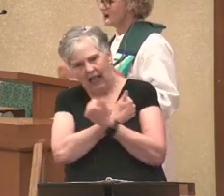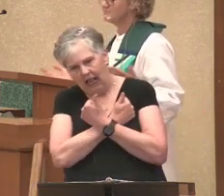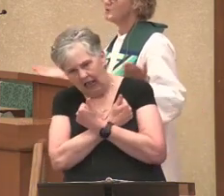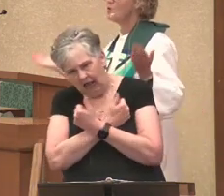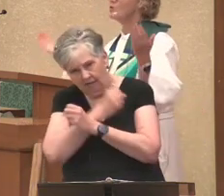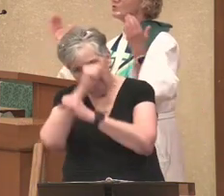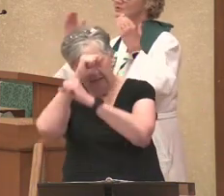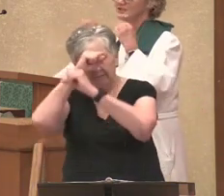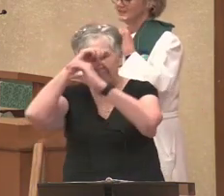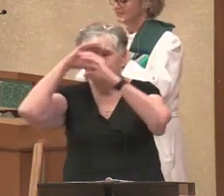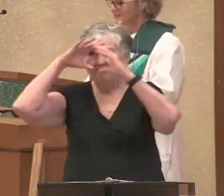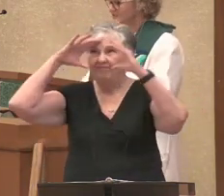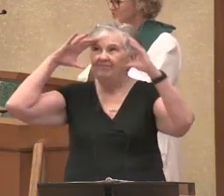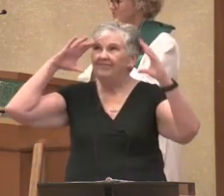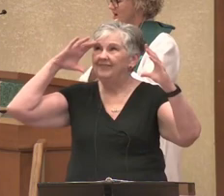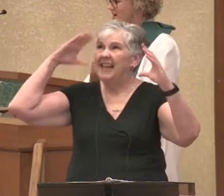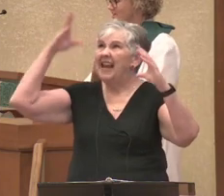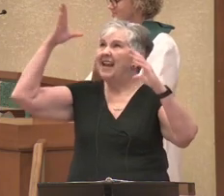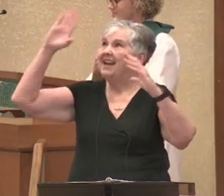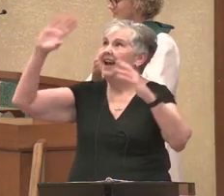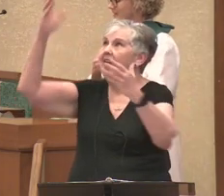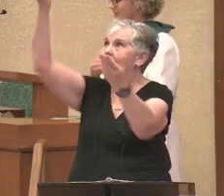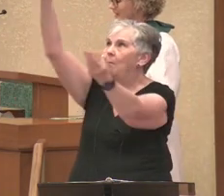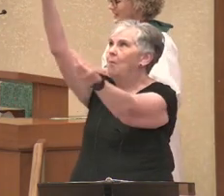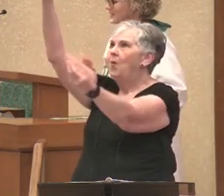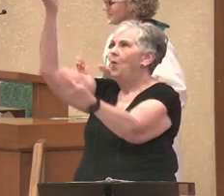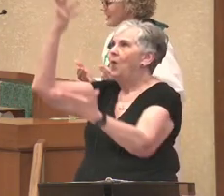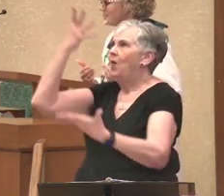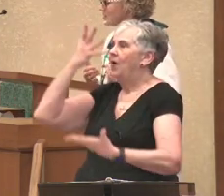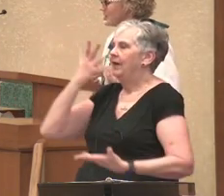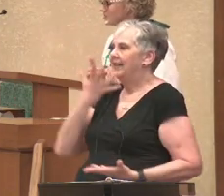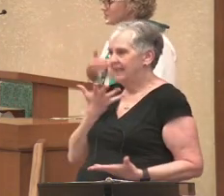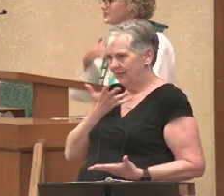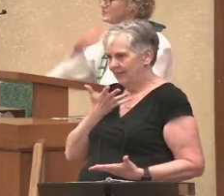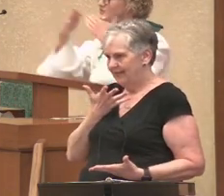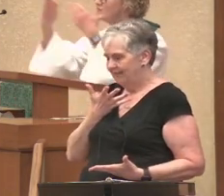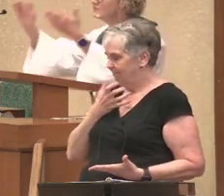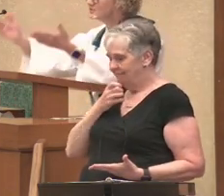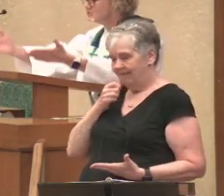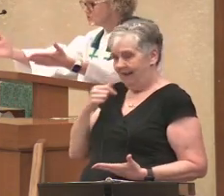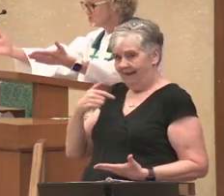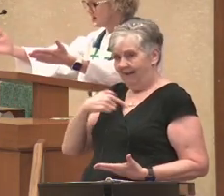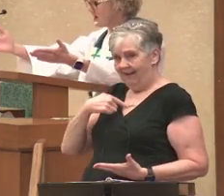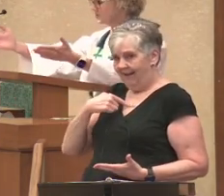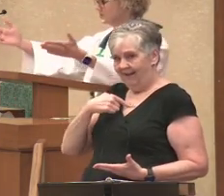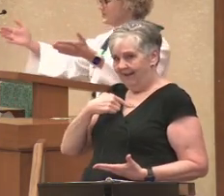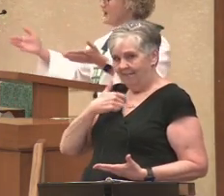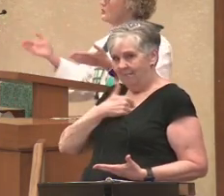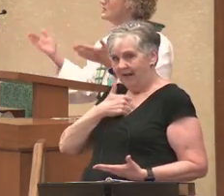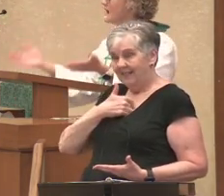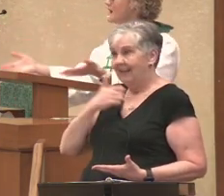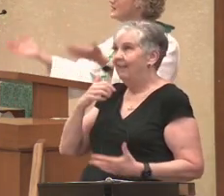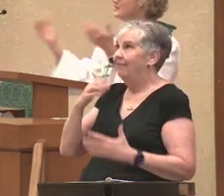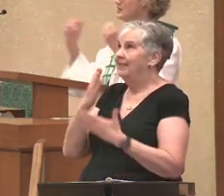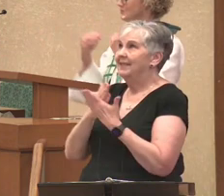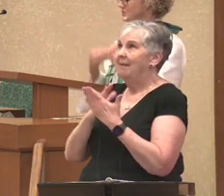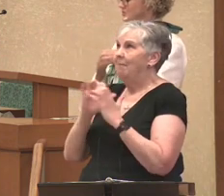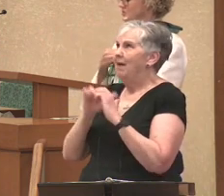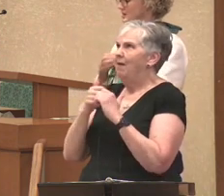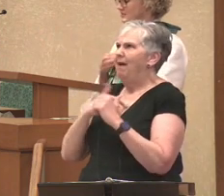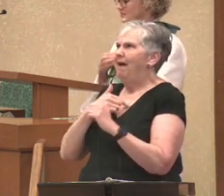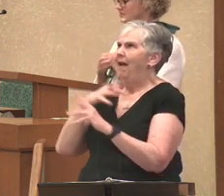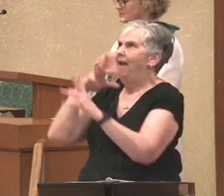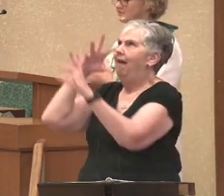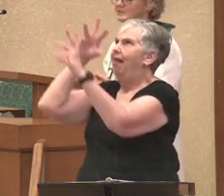of God pouring into us. It's not about us getting ourselves into God somehow. God comes